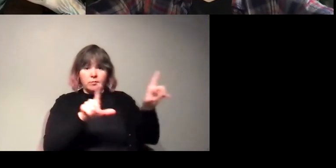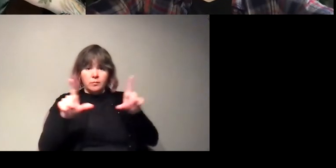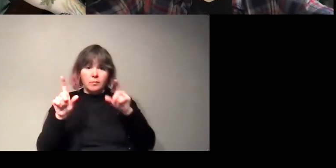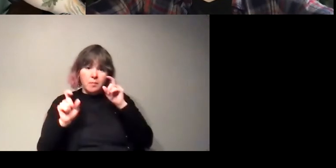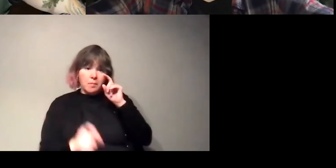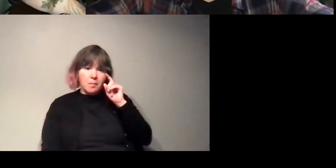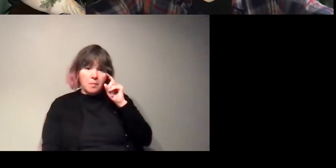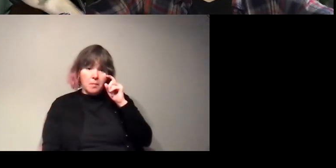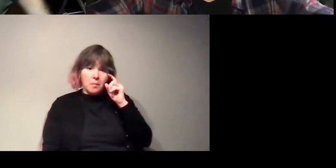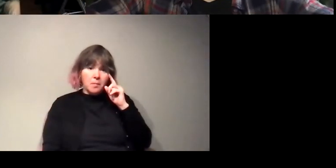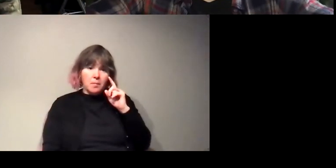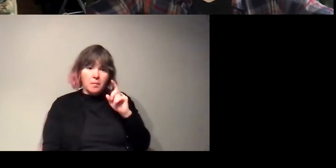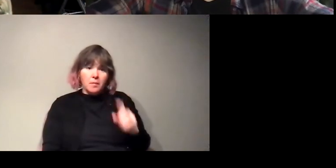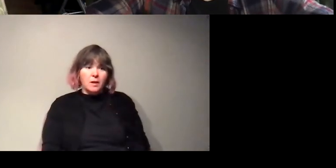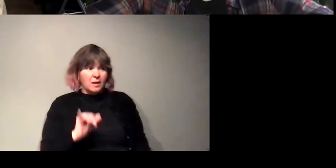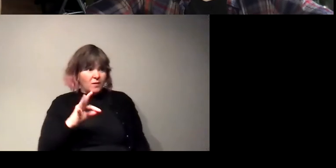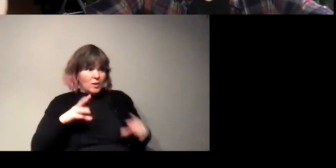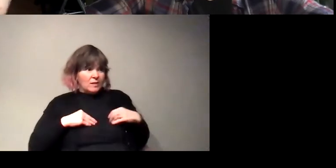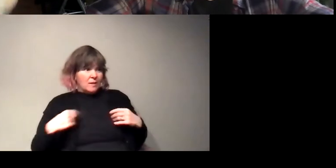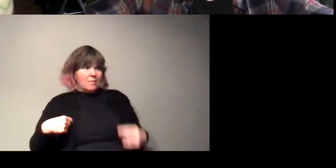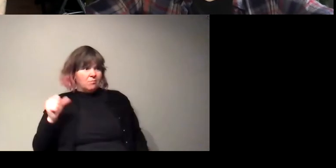If they'll take me.